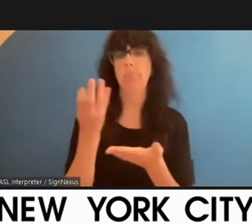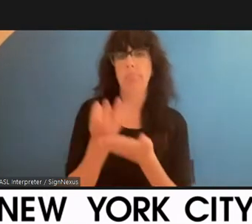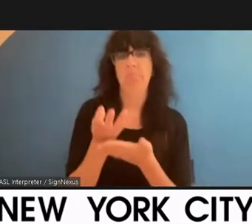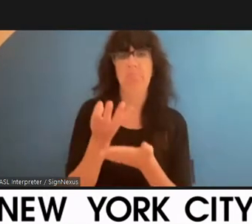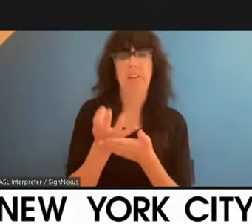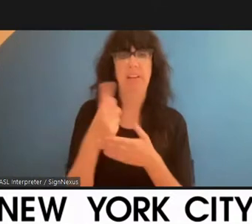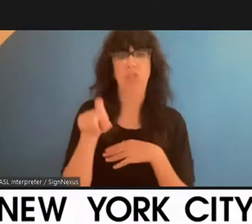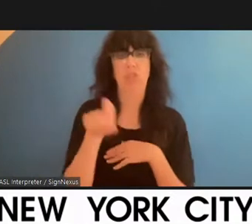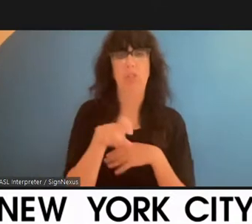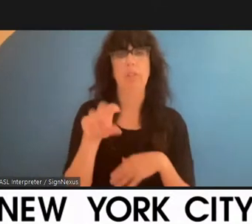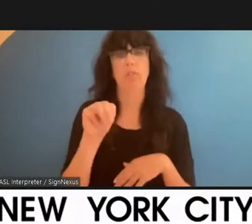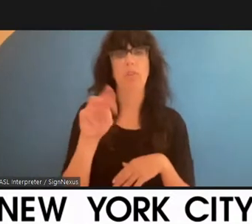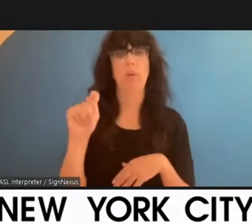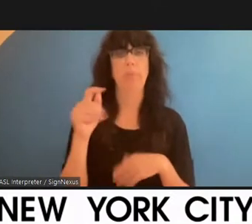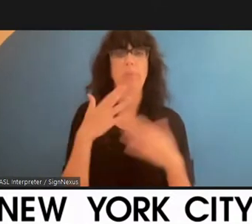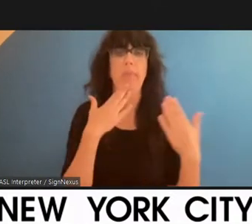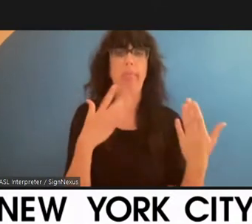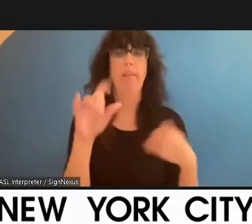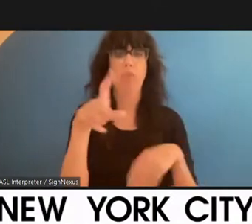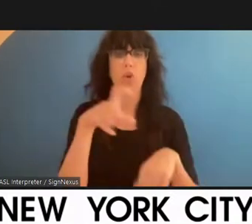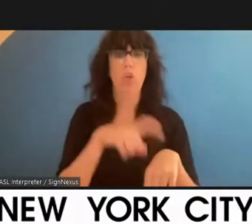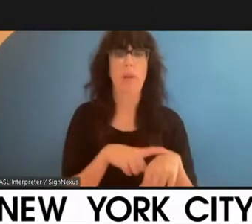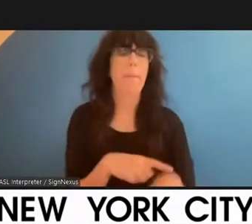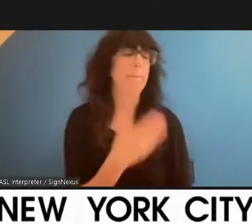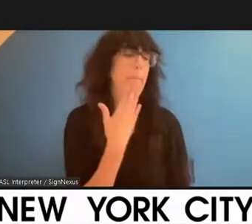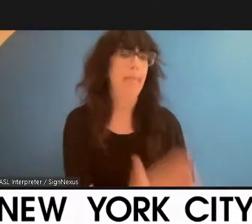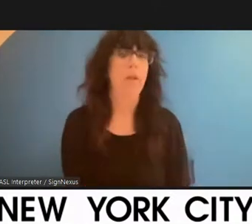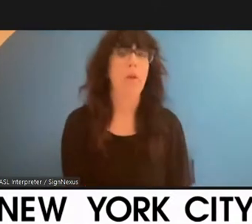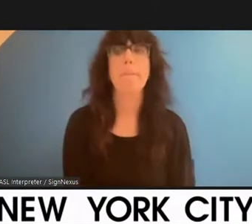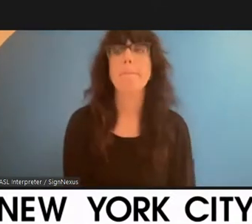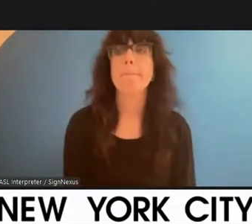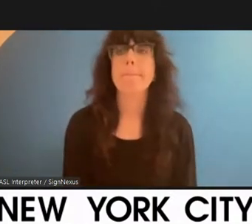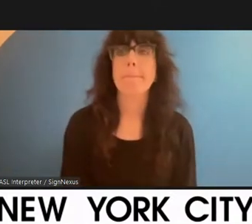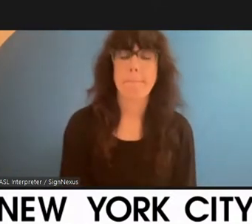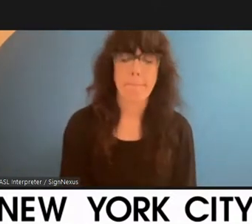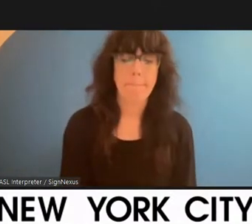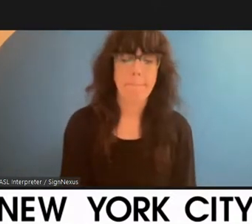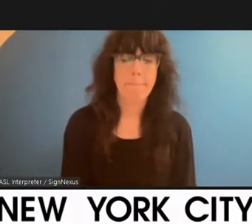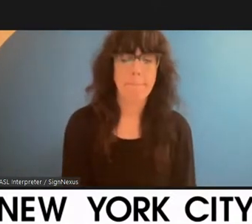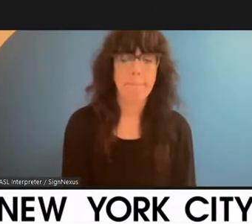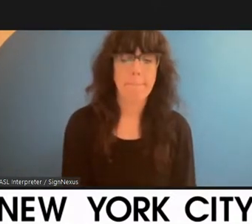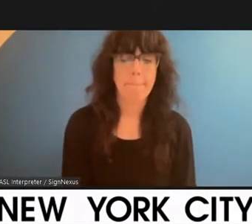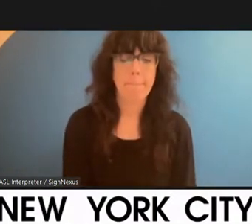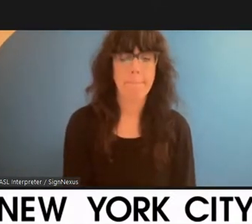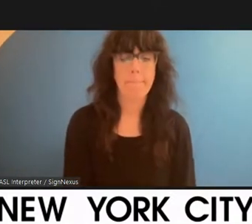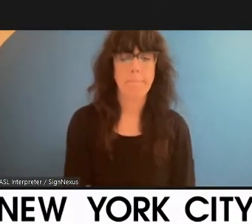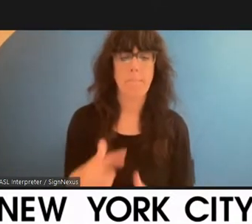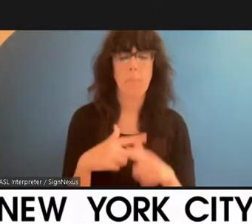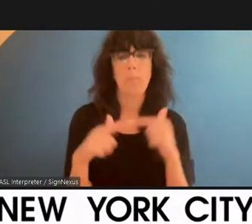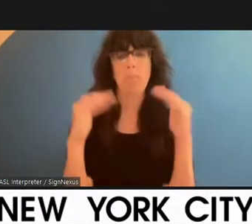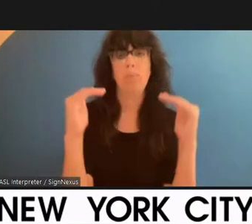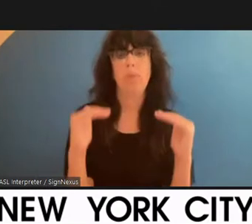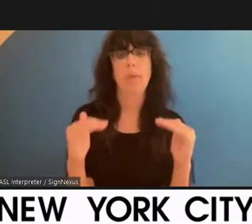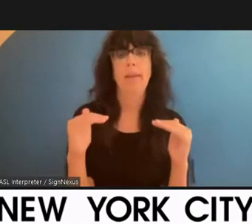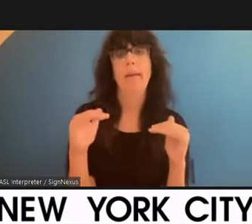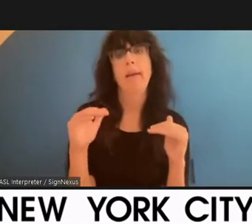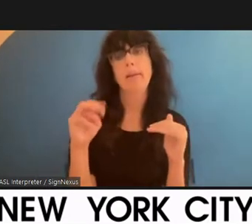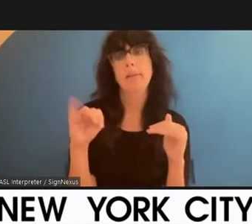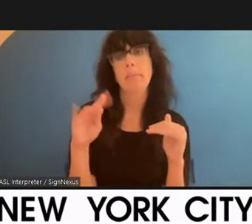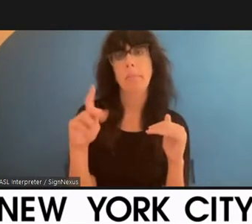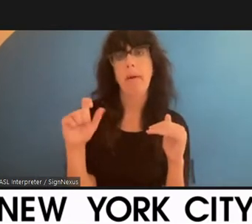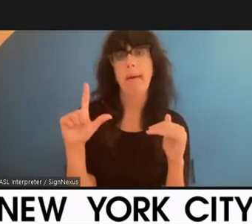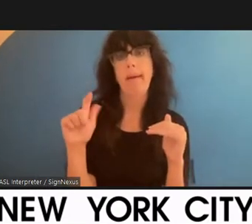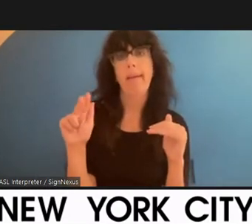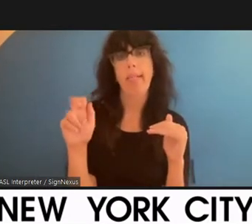thank you for your time thank you our next speaker is new york state assembly member mike lawler followed by